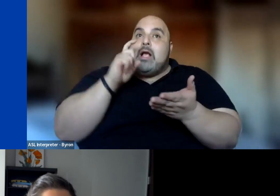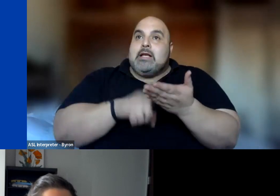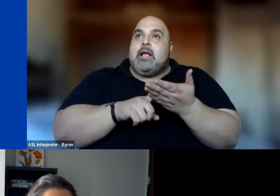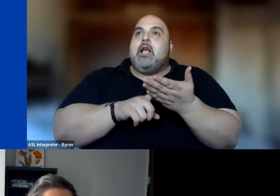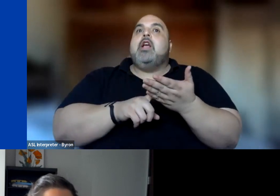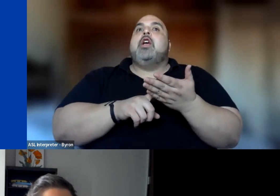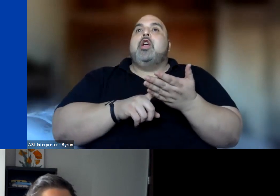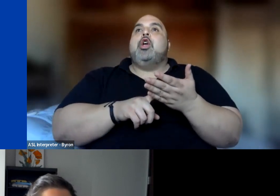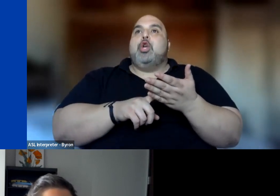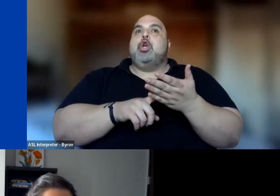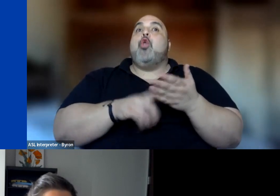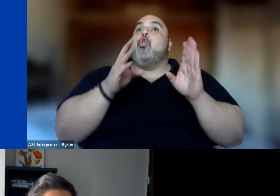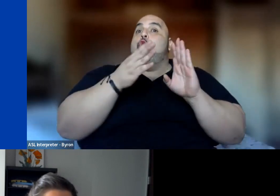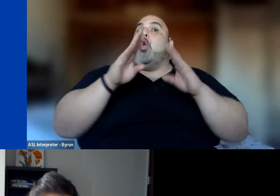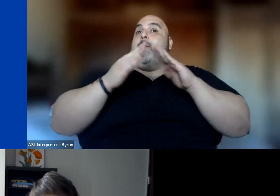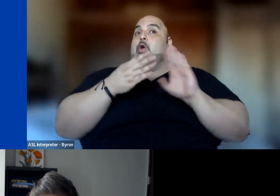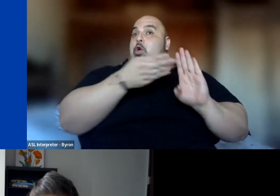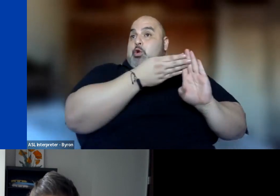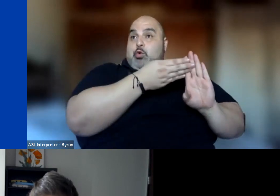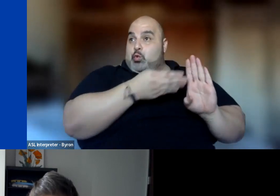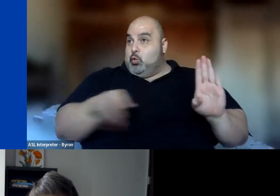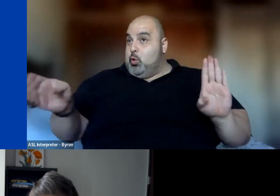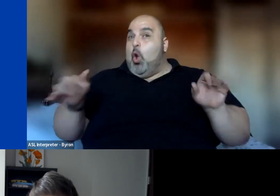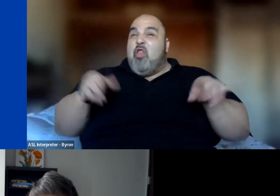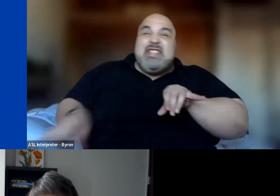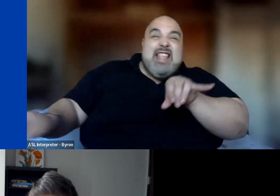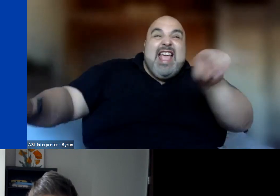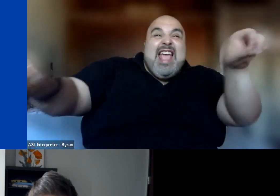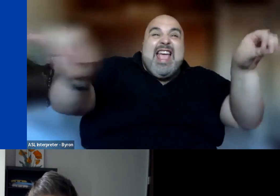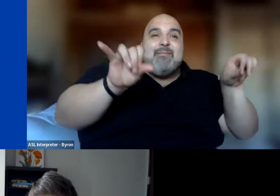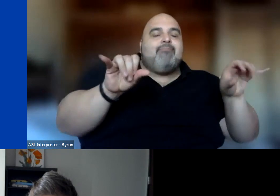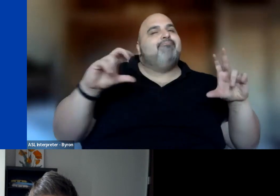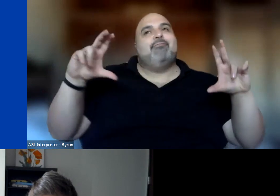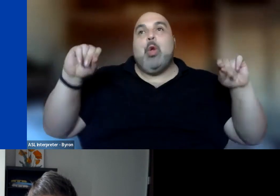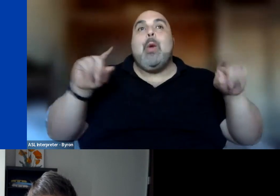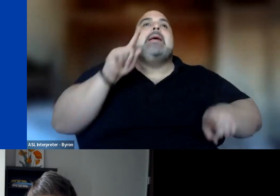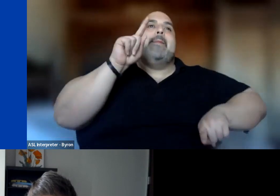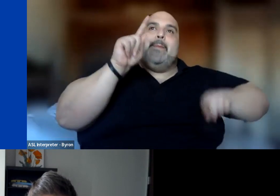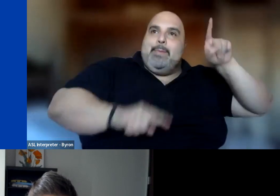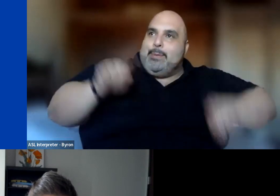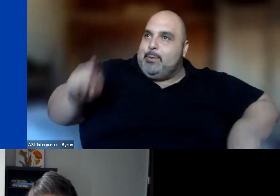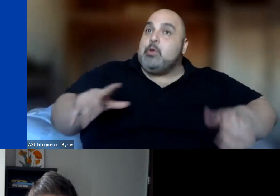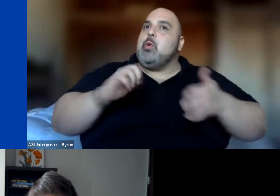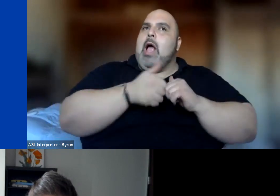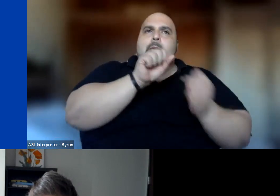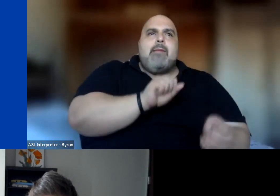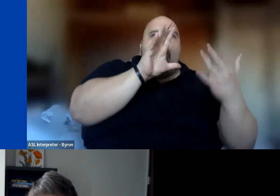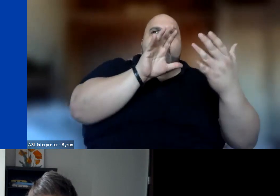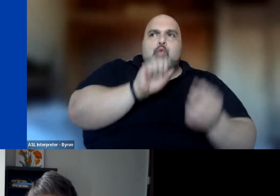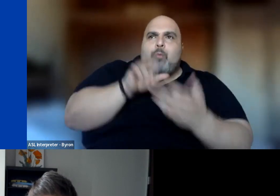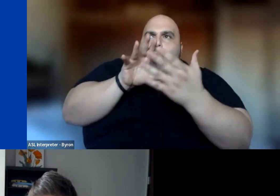of the whole broader community, not everybody is the same, and there can be very much nuances in how we approach it. So I think as